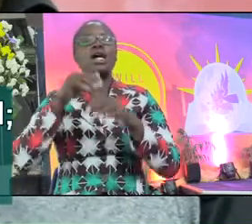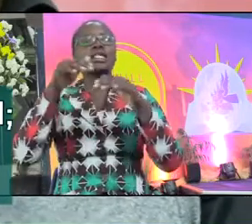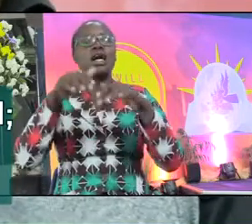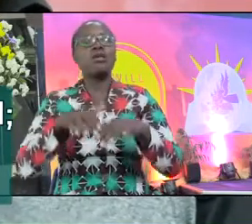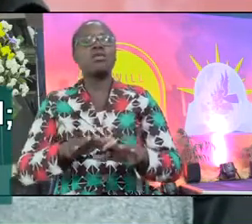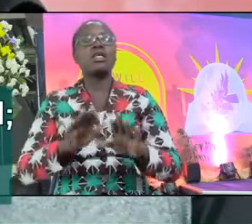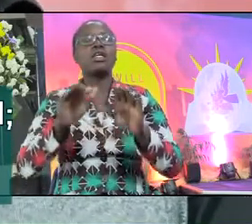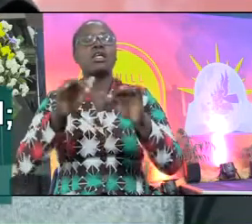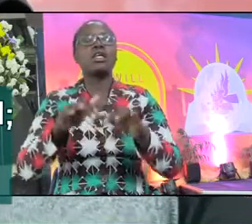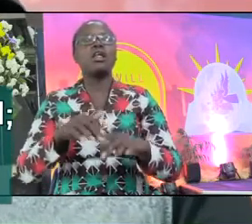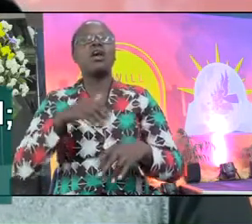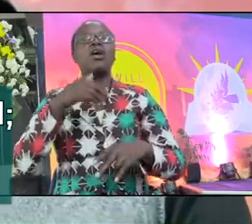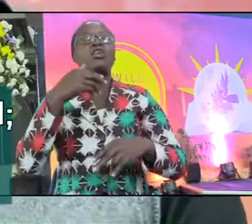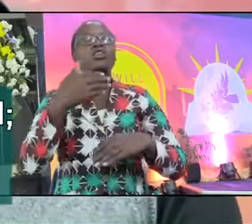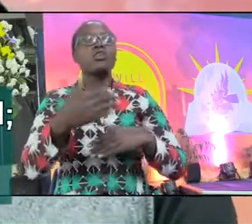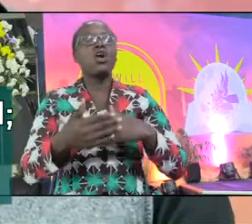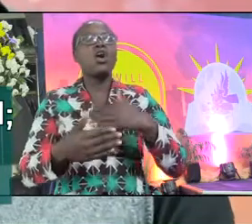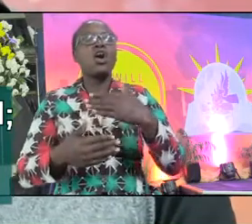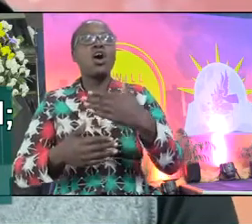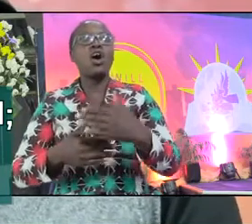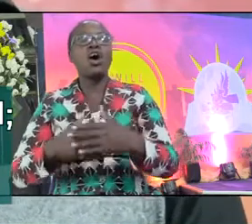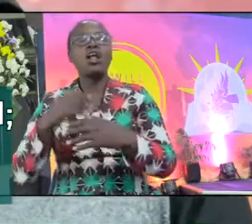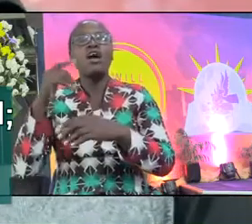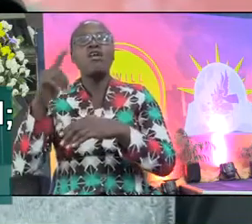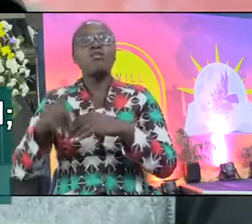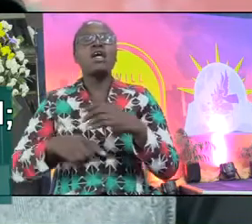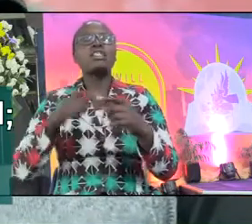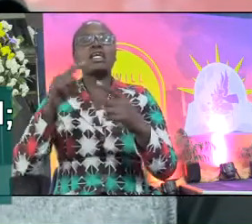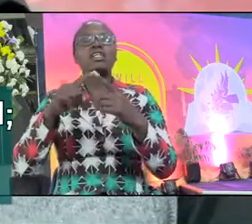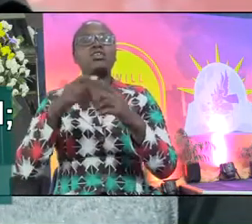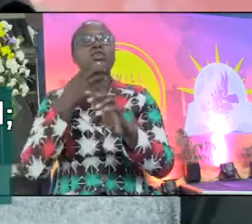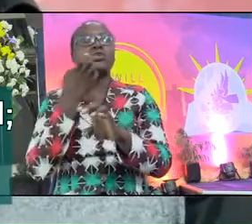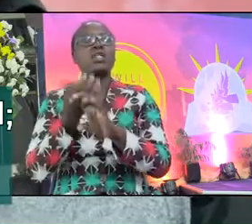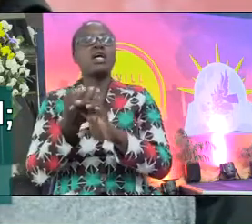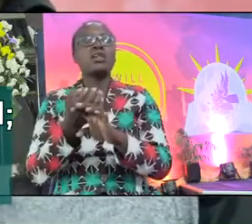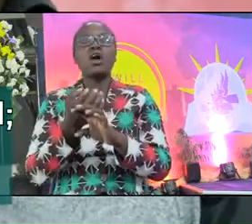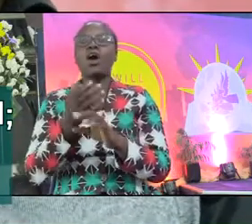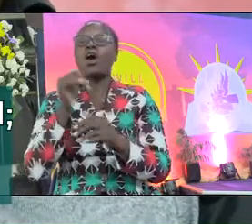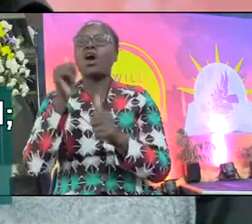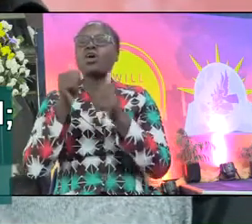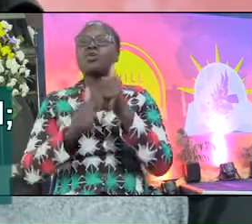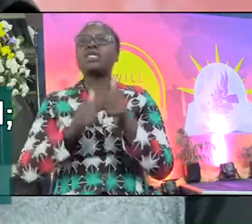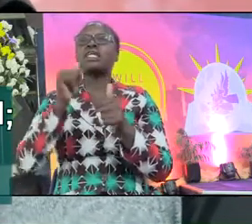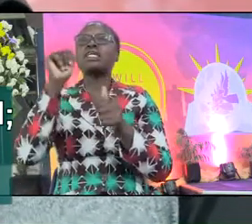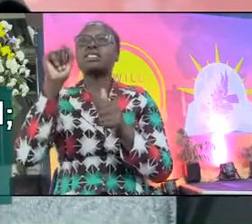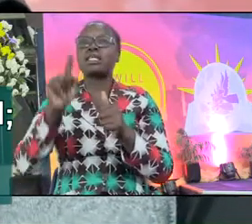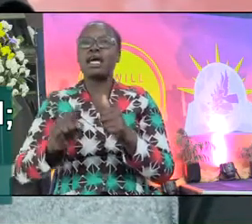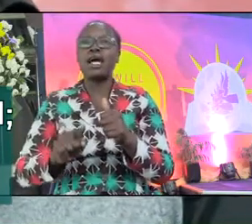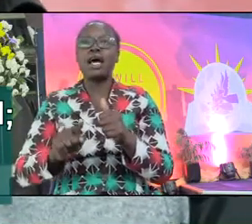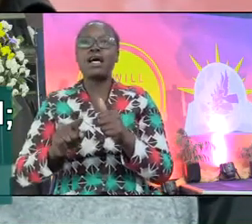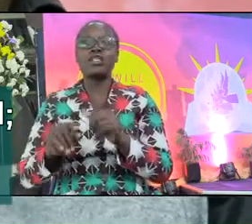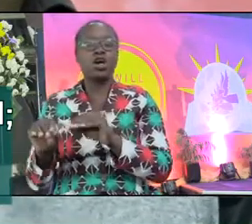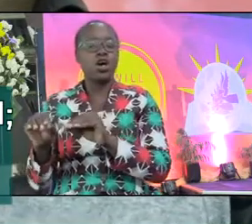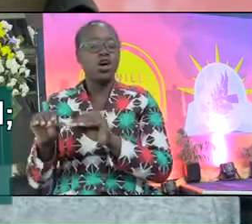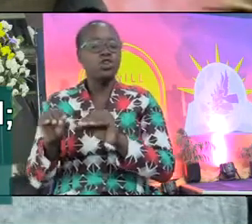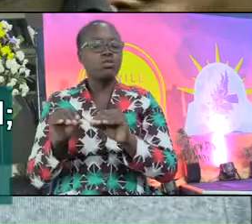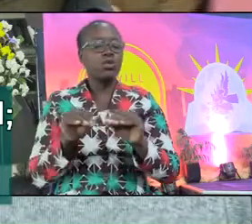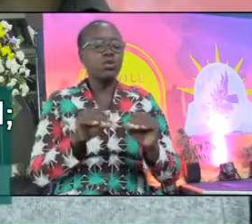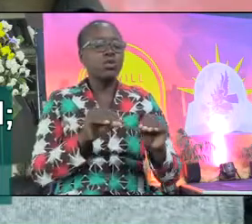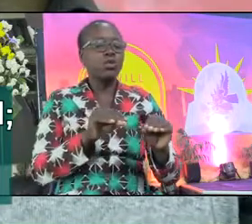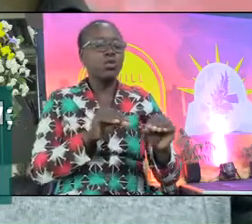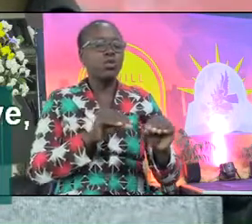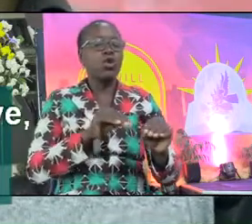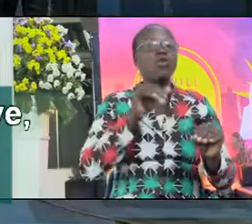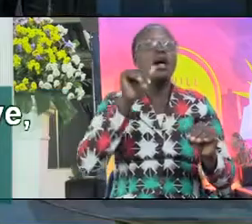sure while the billows roll, fastened to the rock which